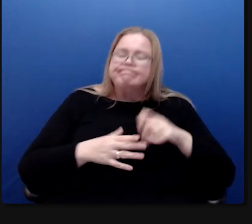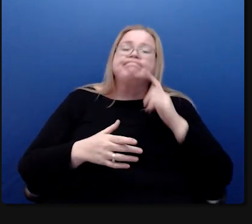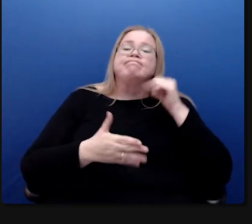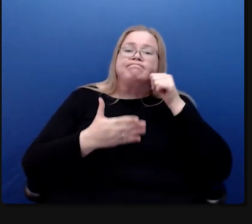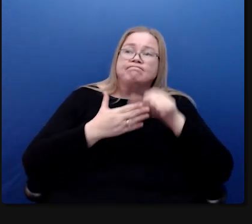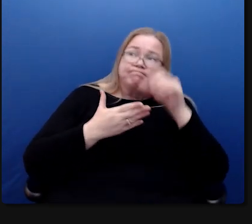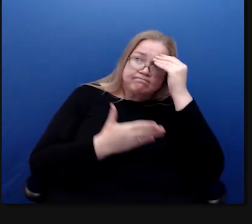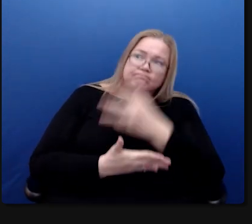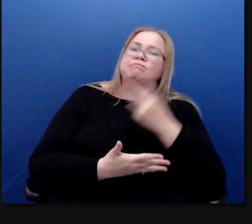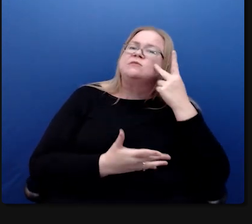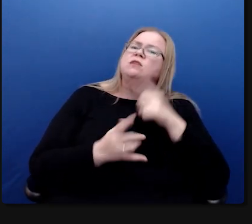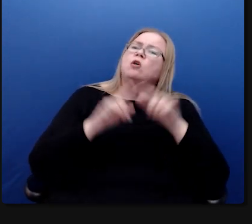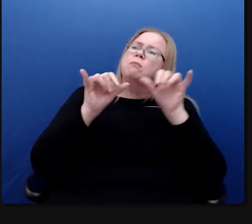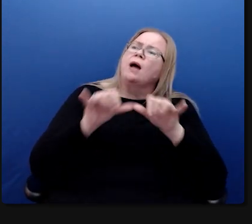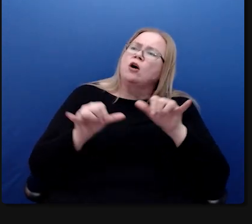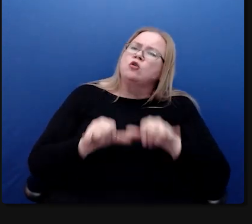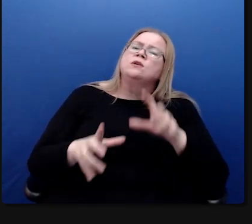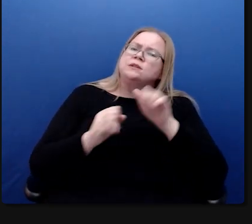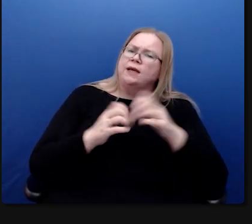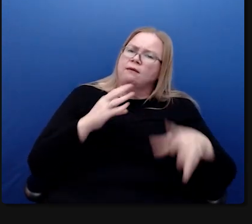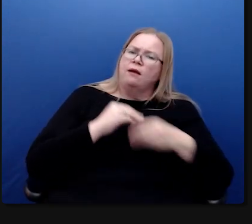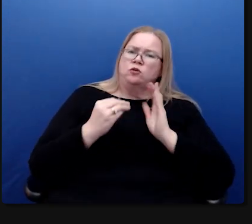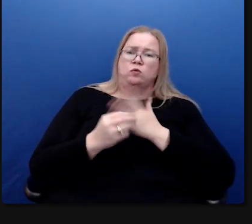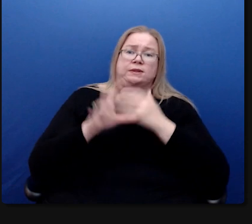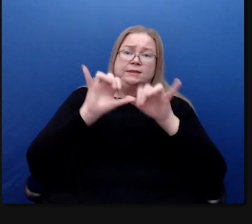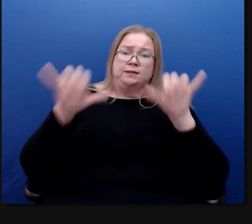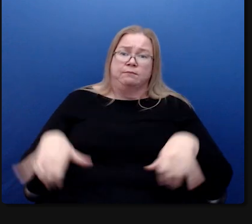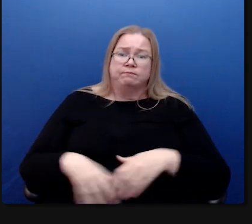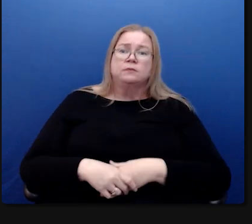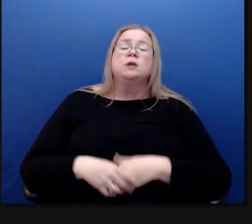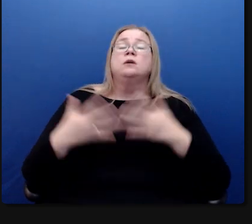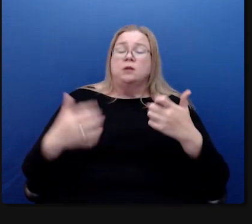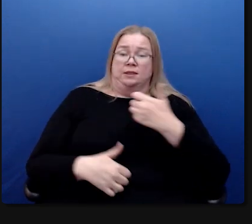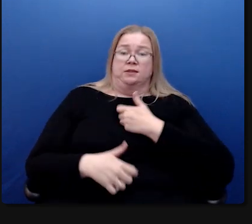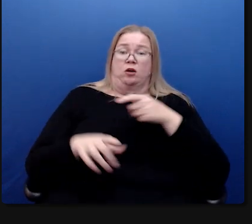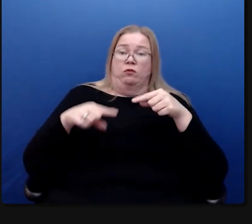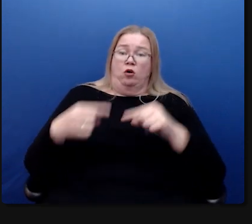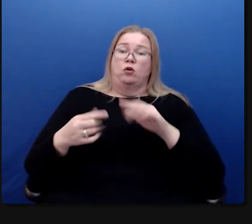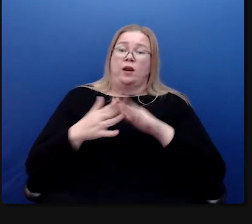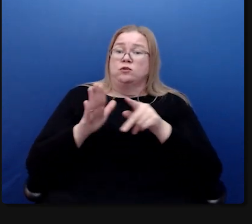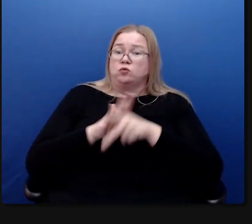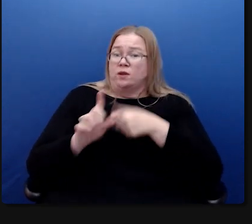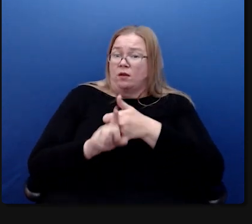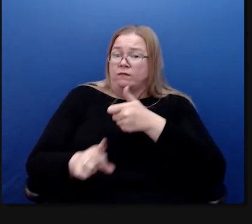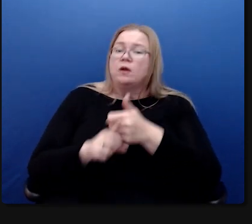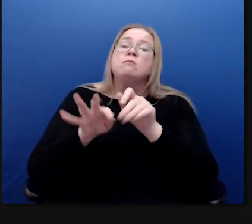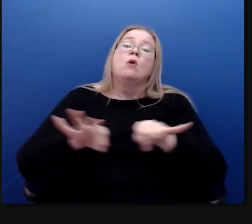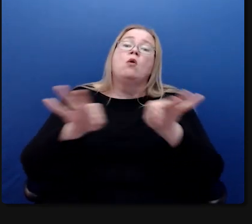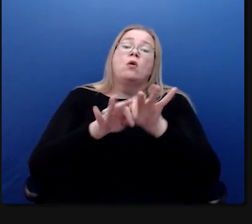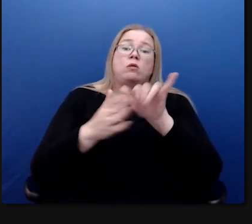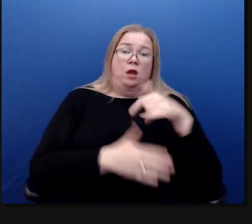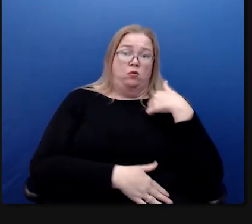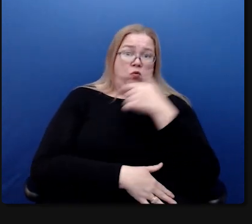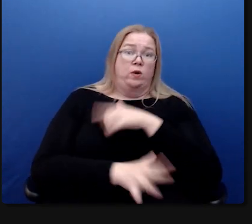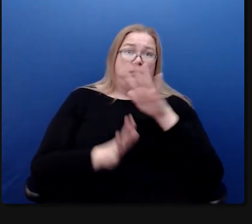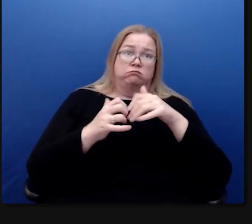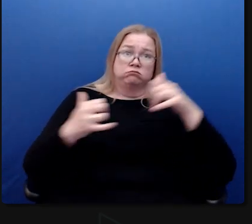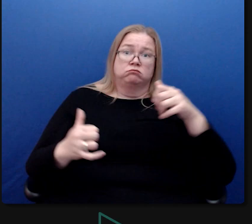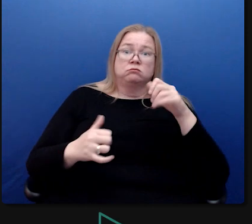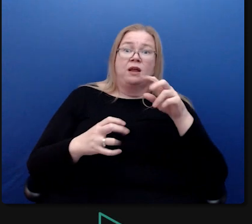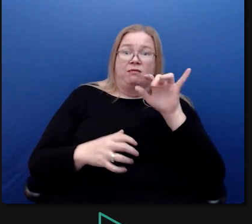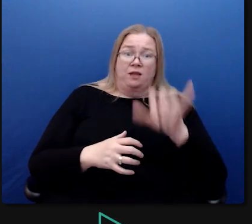worst is less than 1%, actually 0.02%. But what goes on in that small percentage is what has the most impact on the health of your